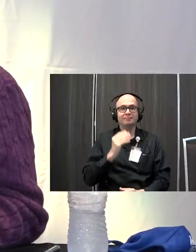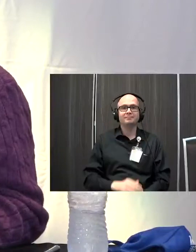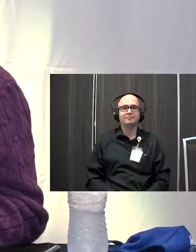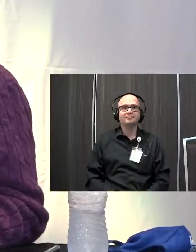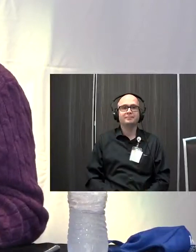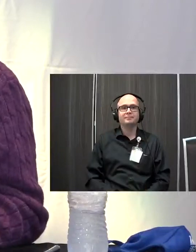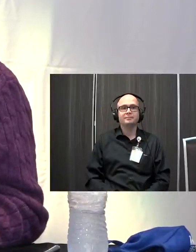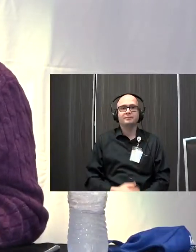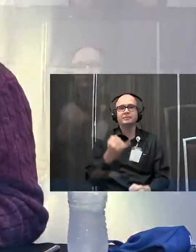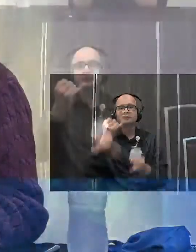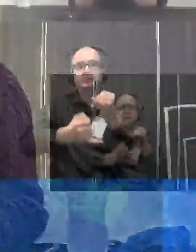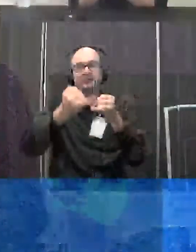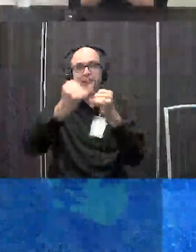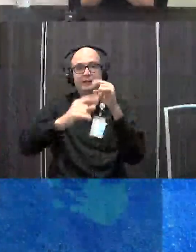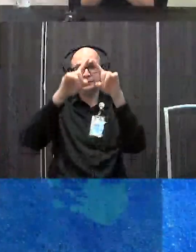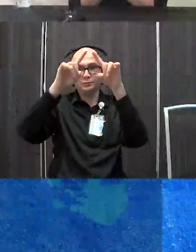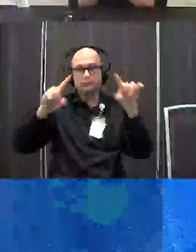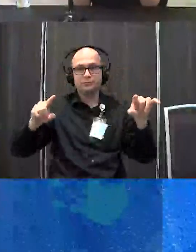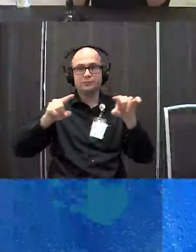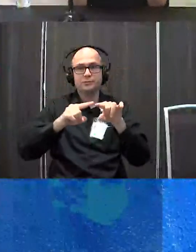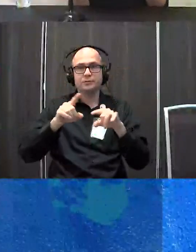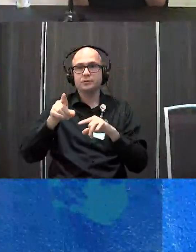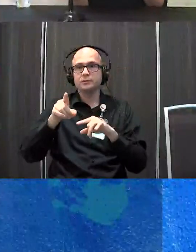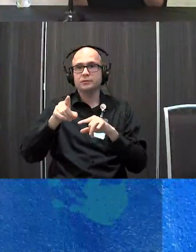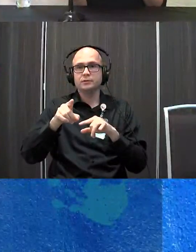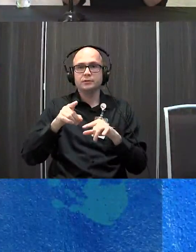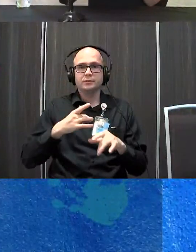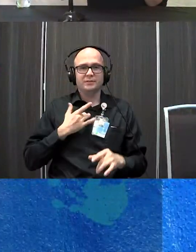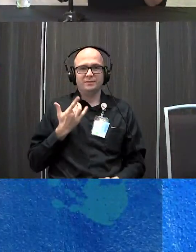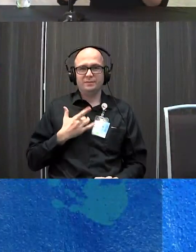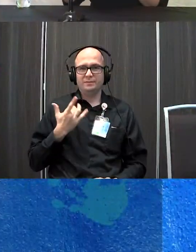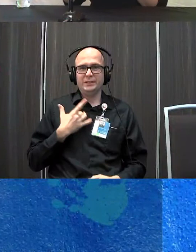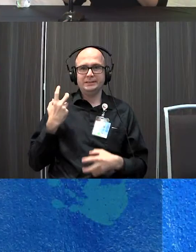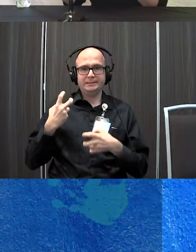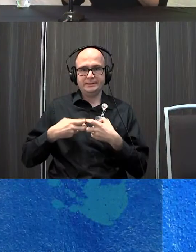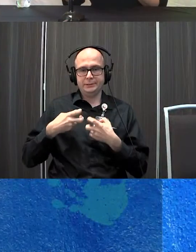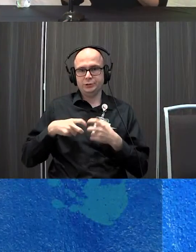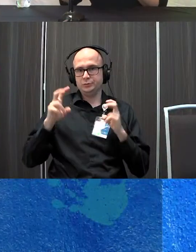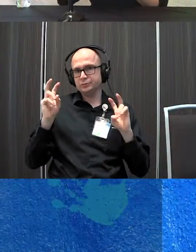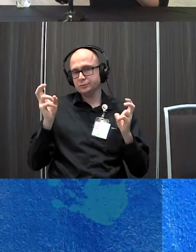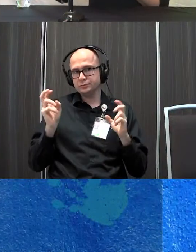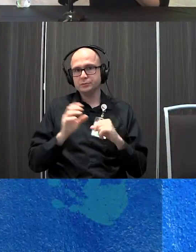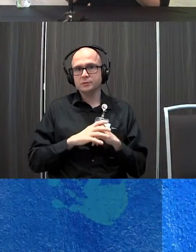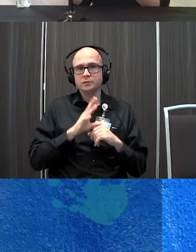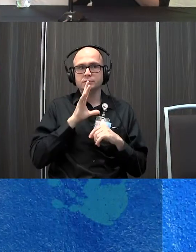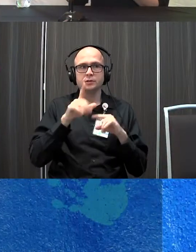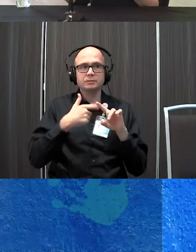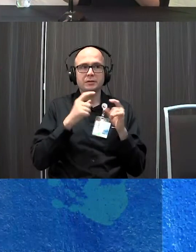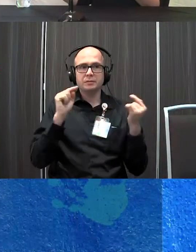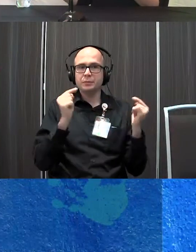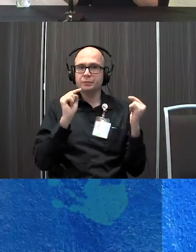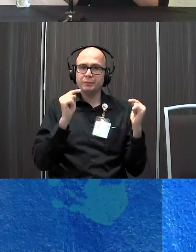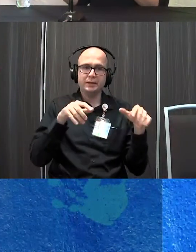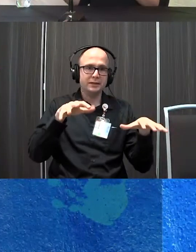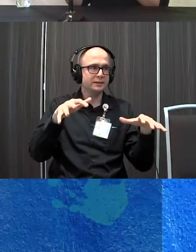So the last piece of the triangle is sensory issues, and that kind of really goes along with what we've been touching on with pain and